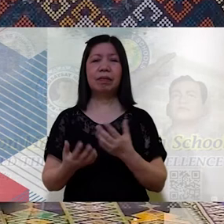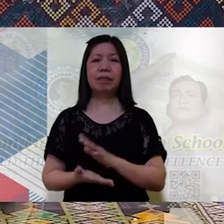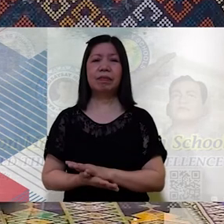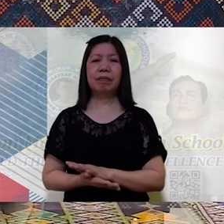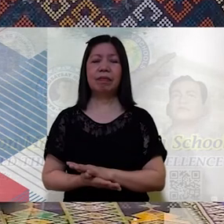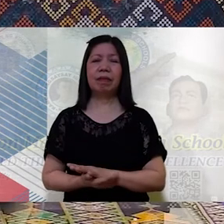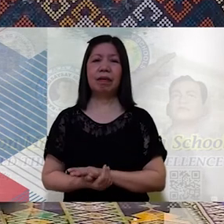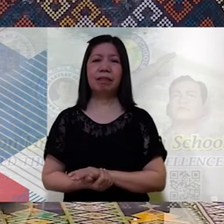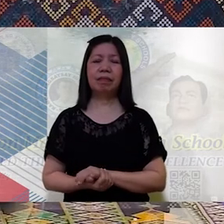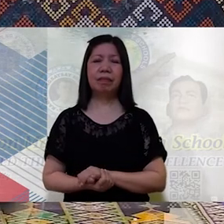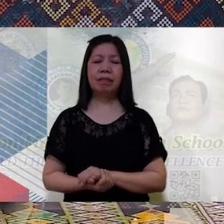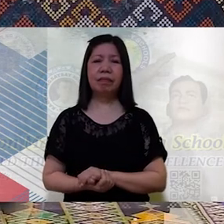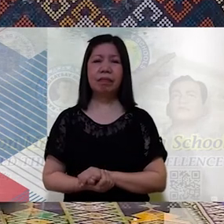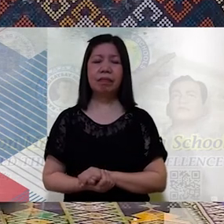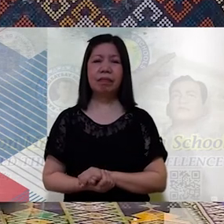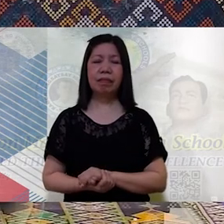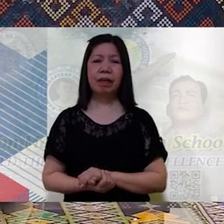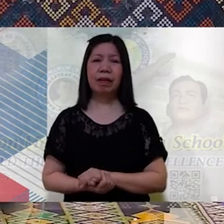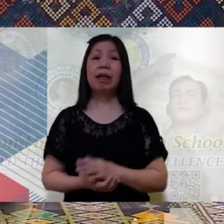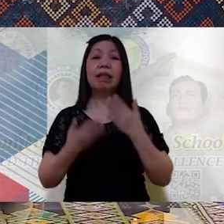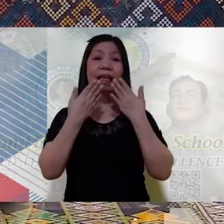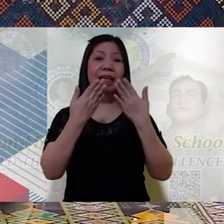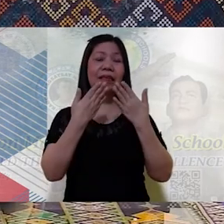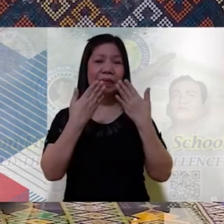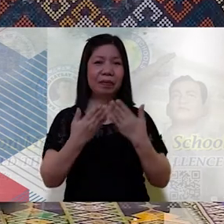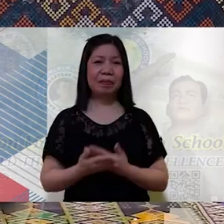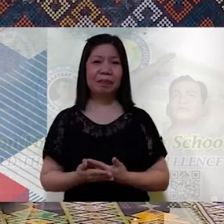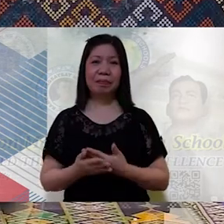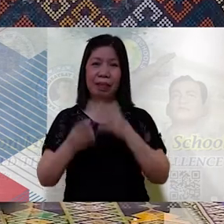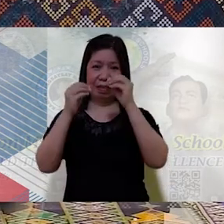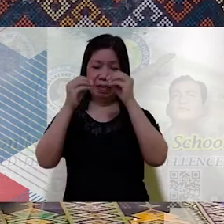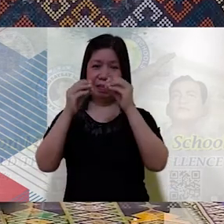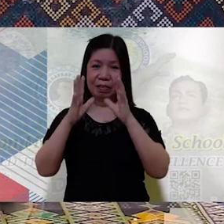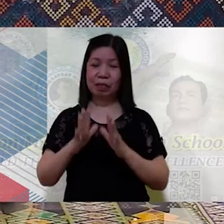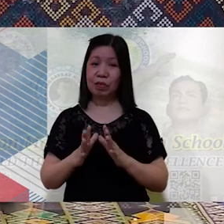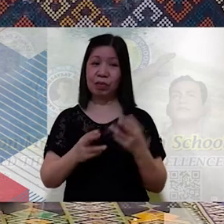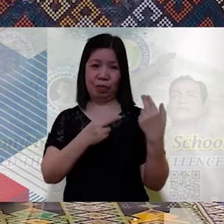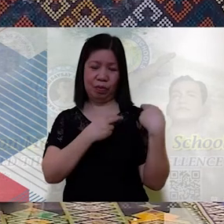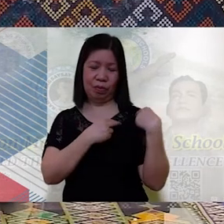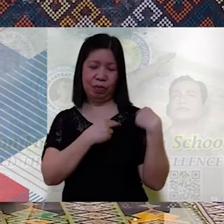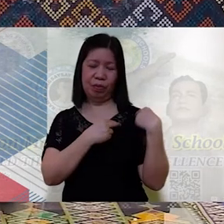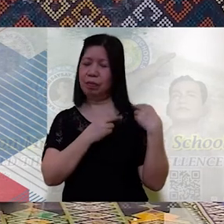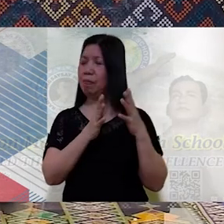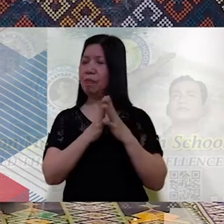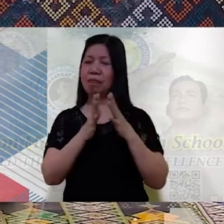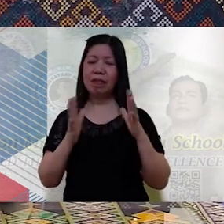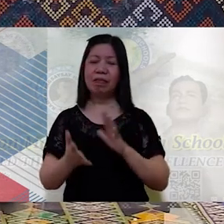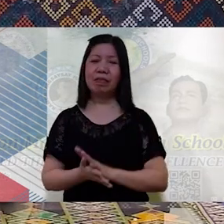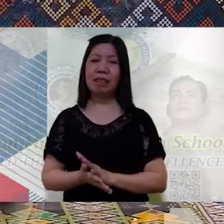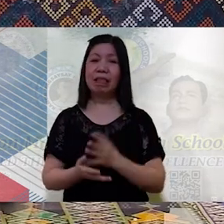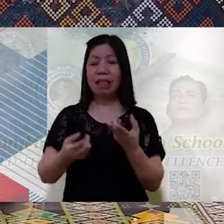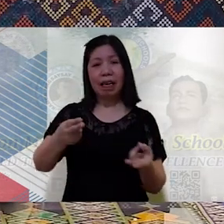would not be taking place at all. And so thank you, teachers. Your role has also expanded.